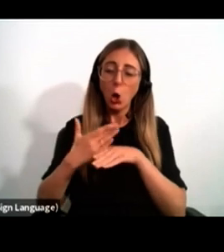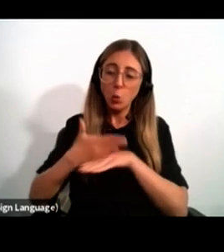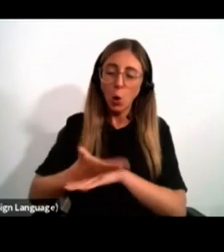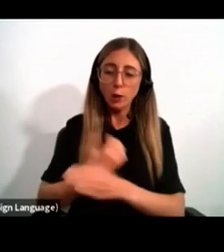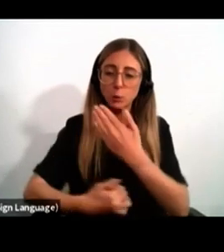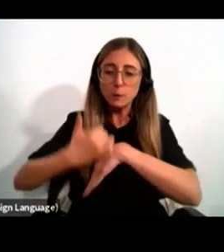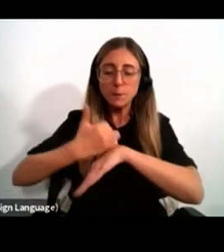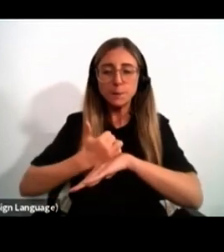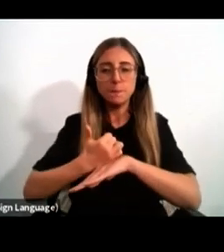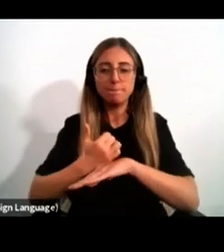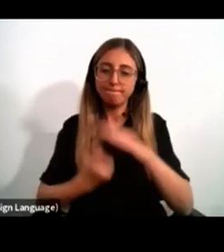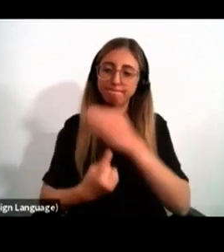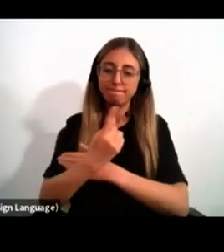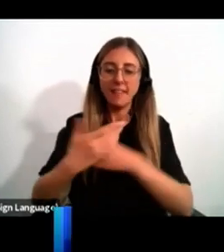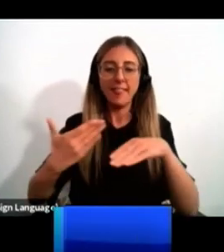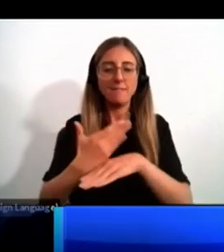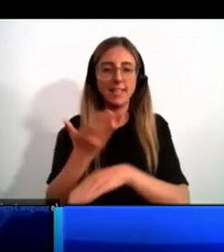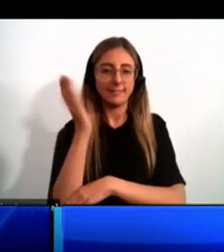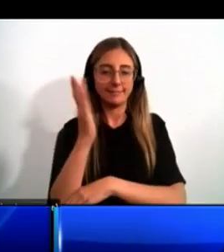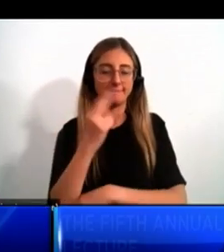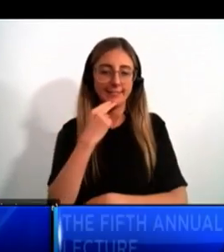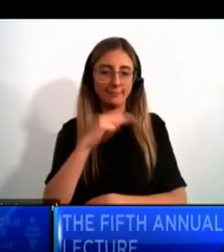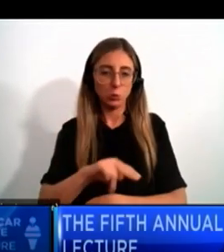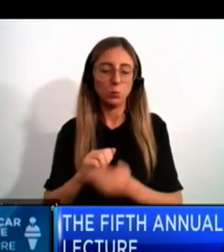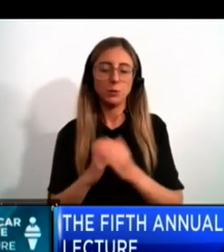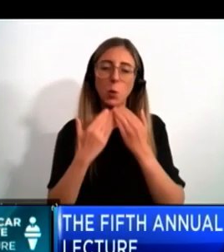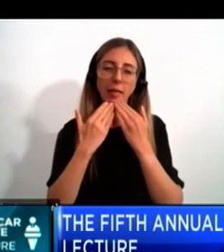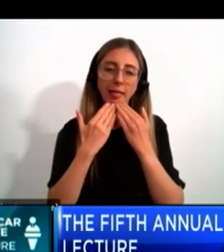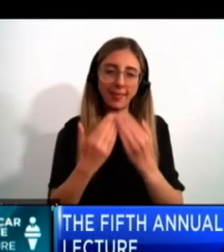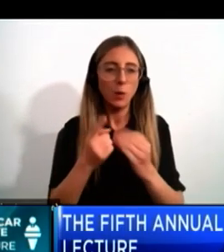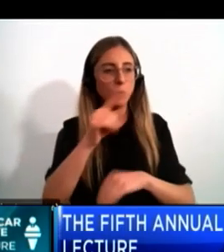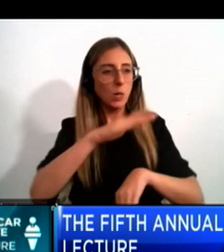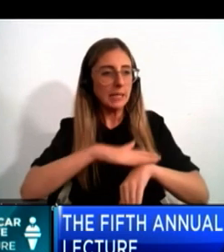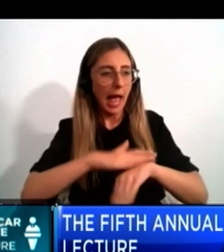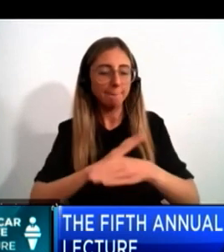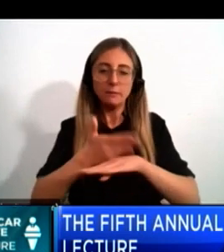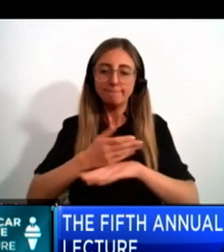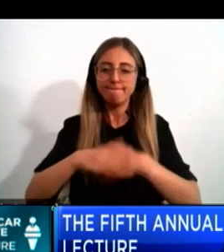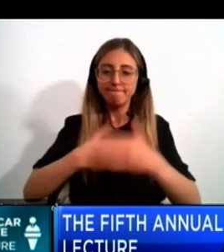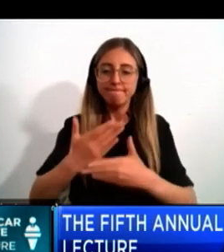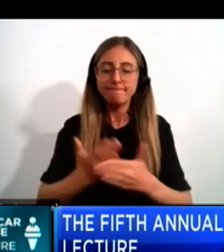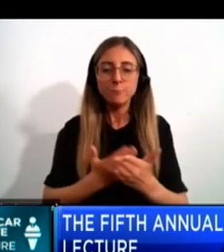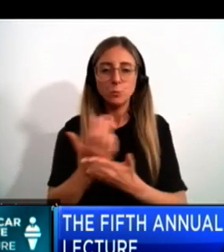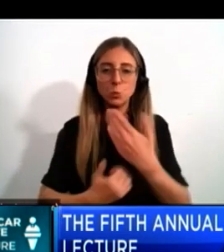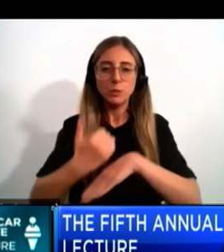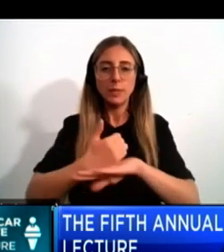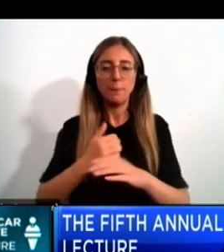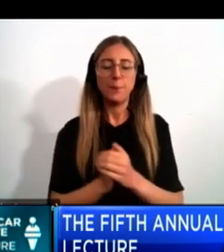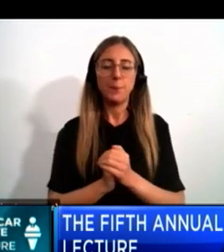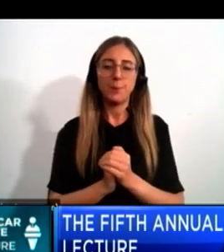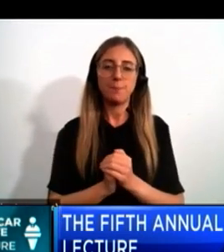organize this event. Chief Economist will be speaking later, and all his team